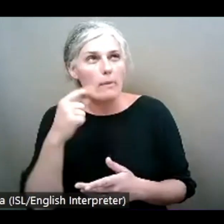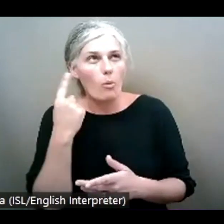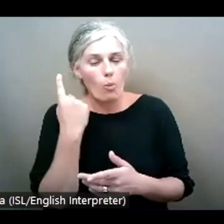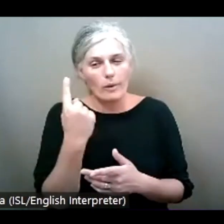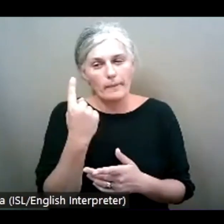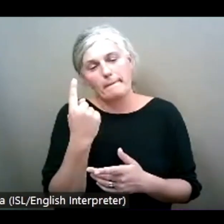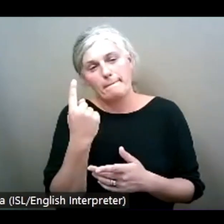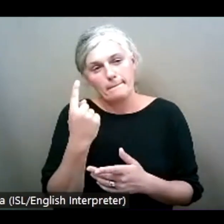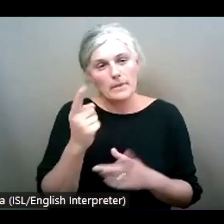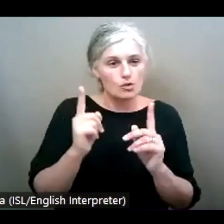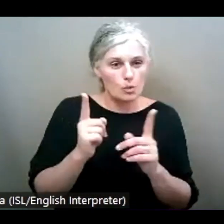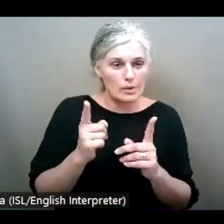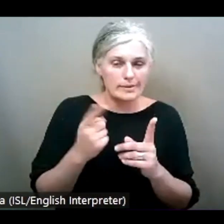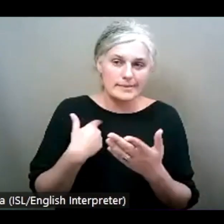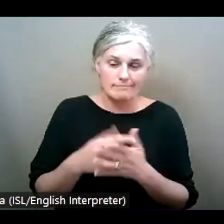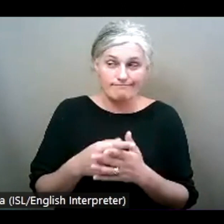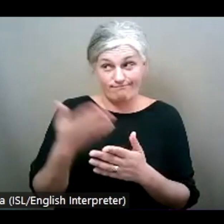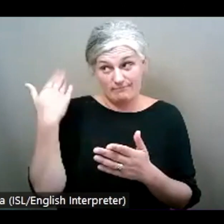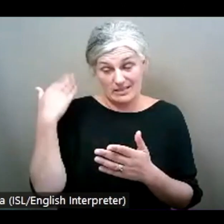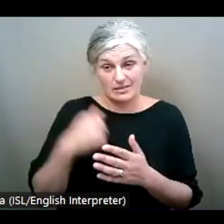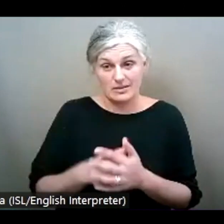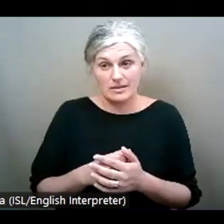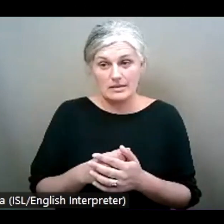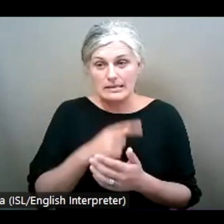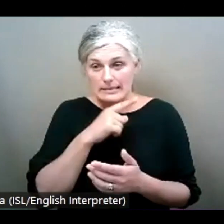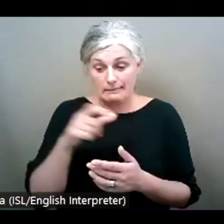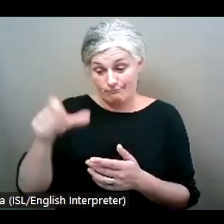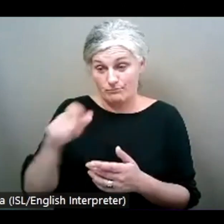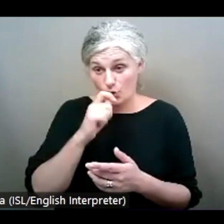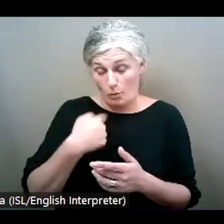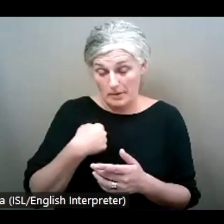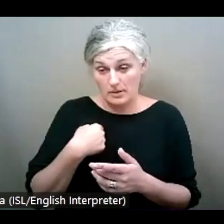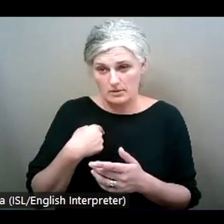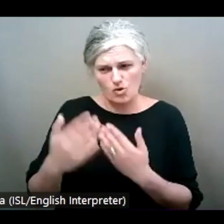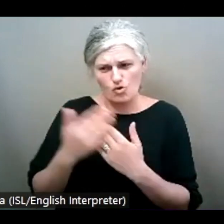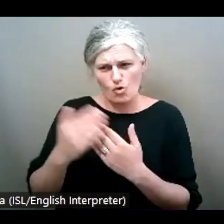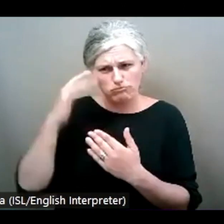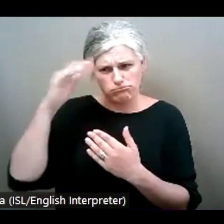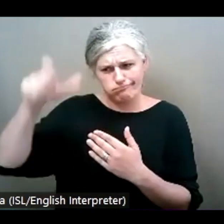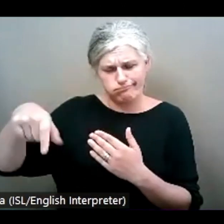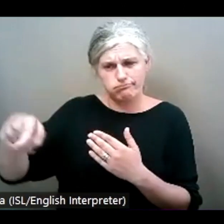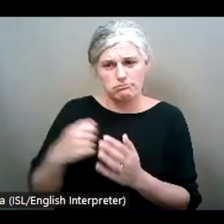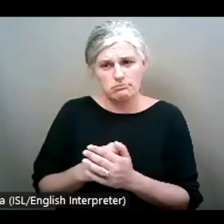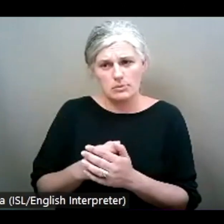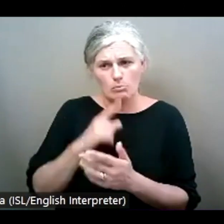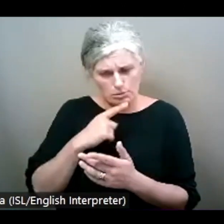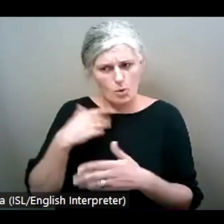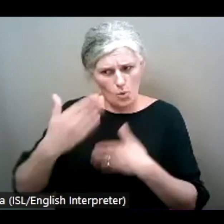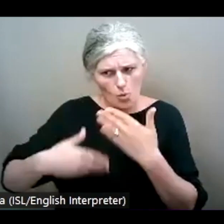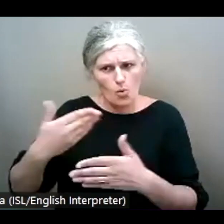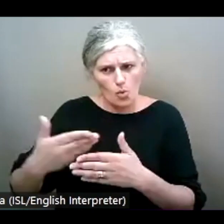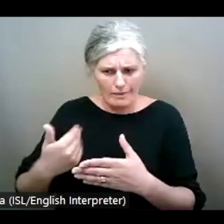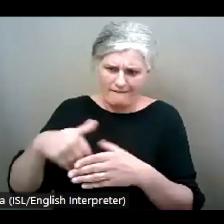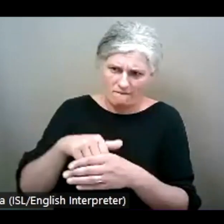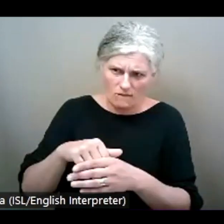the advisors I had on it at the time said to me, and they were a young academic, but they were, they were pushing it out there. They were involved in